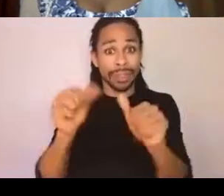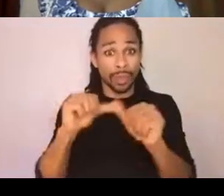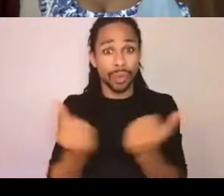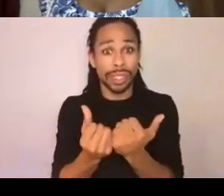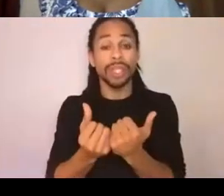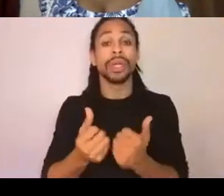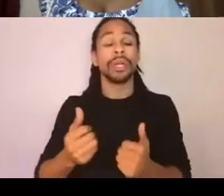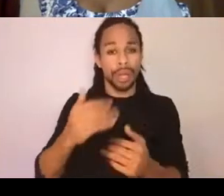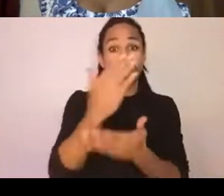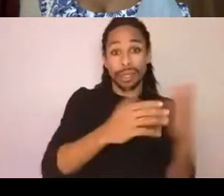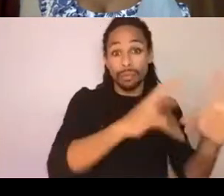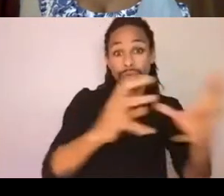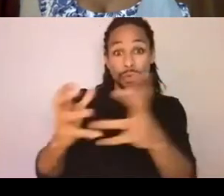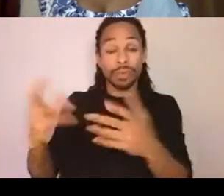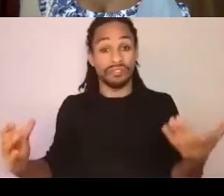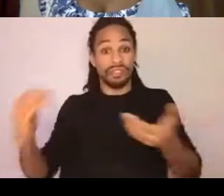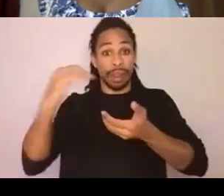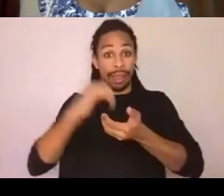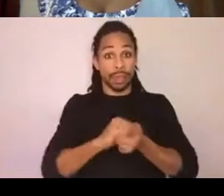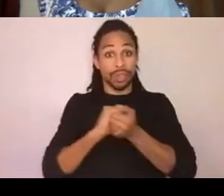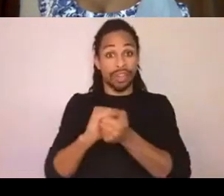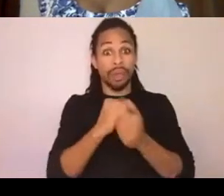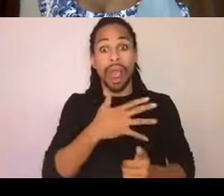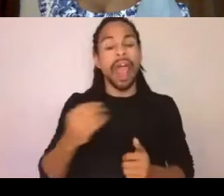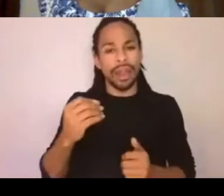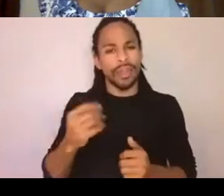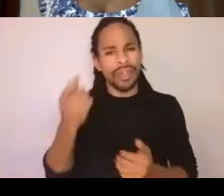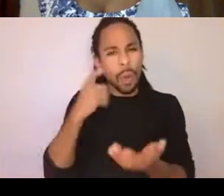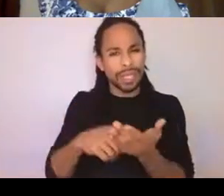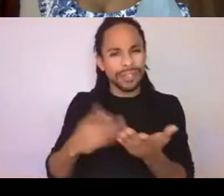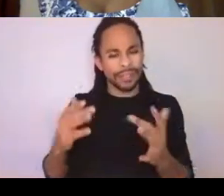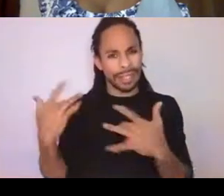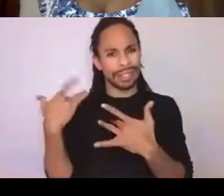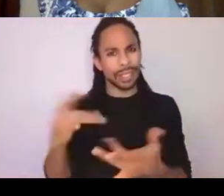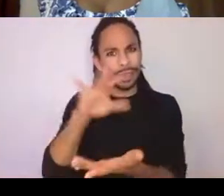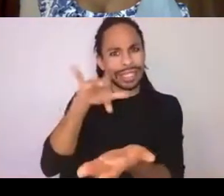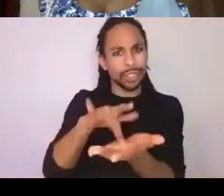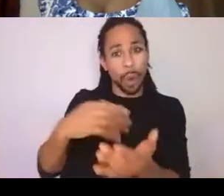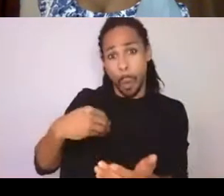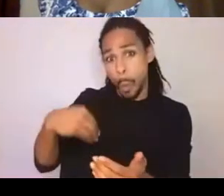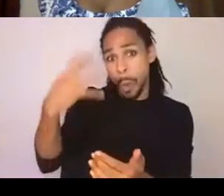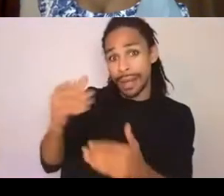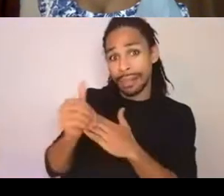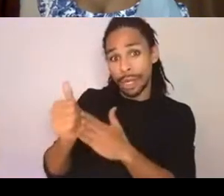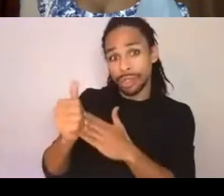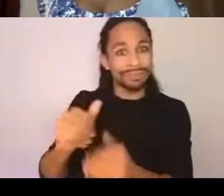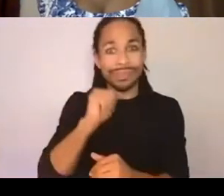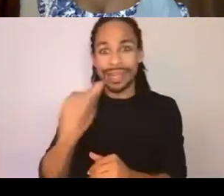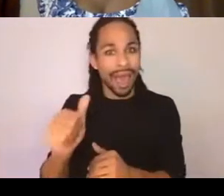A4 had found that these workshops tended to be centered on white leadership, confronting their own unconscious biases and